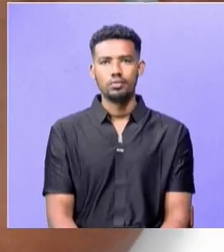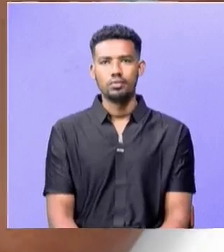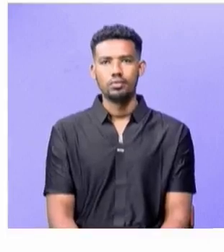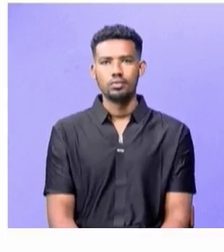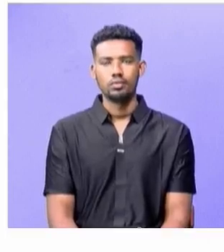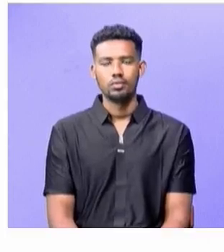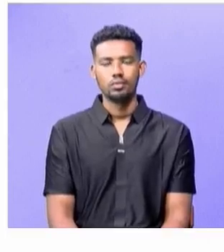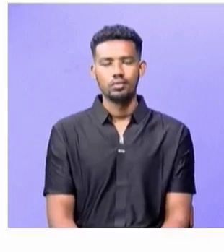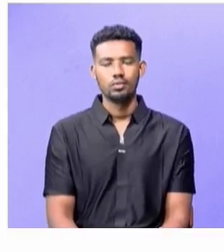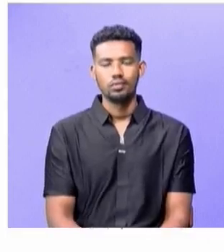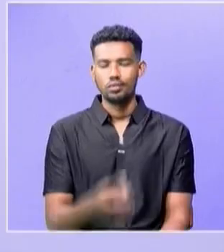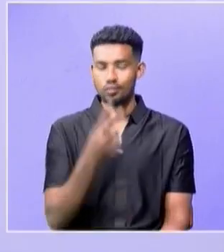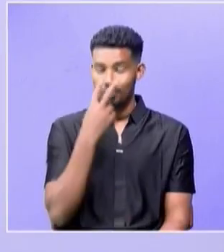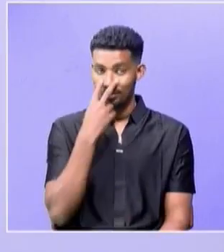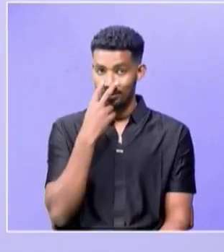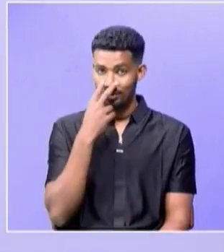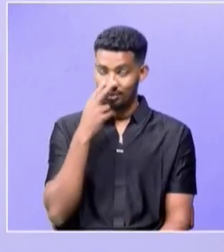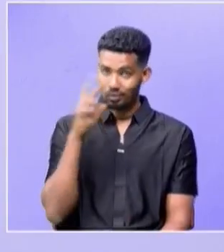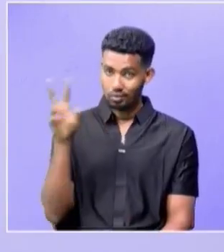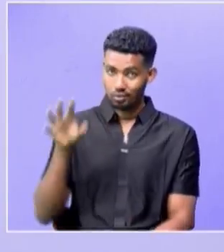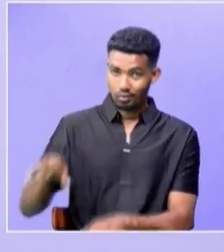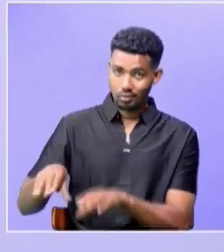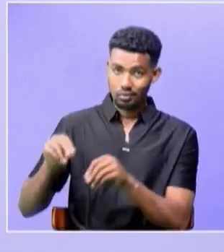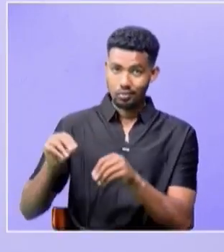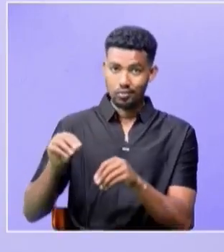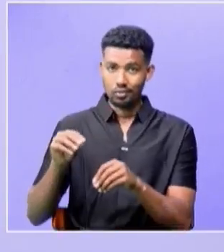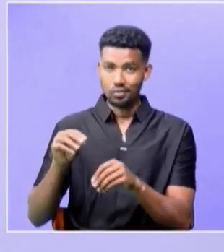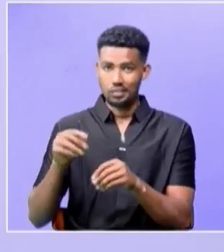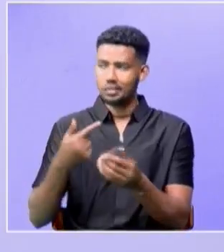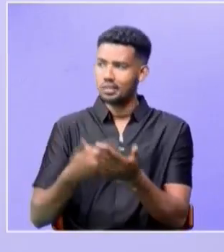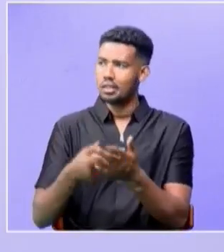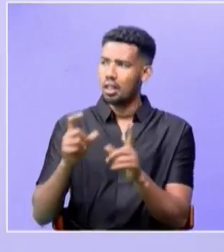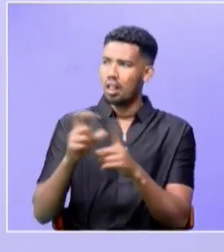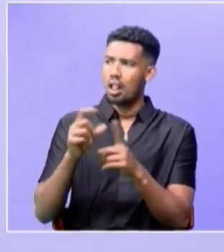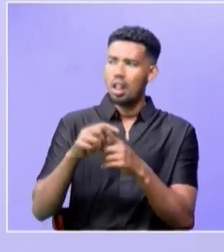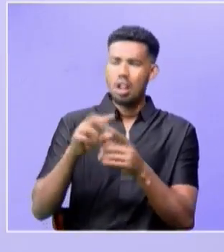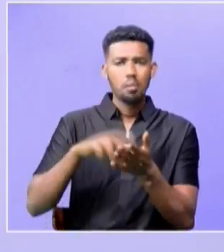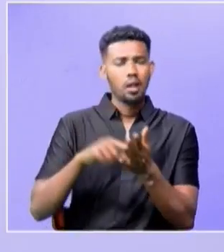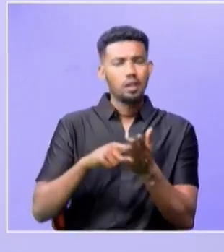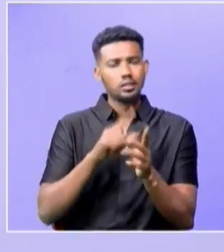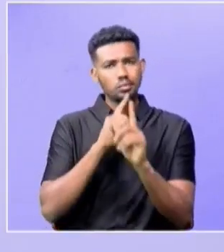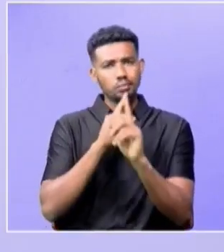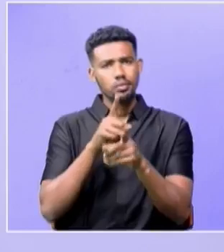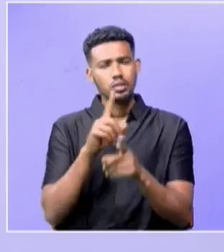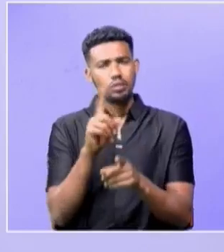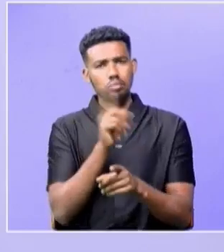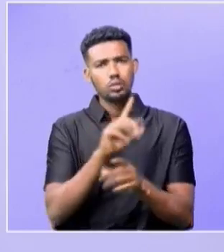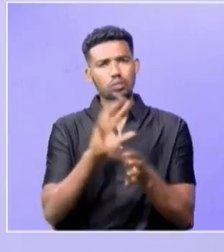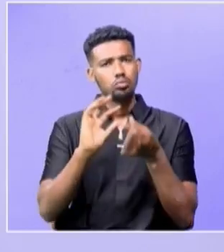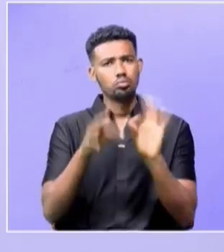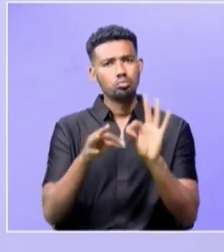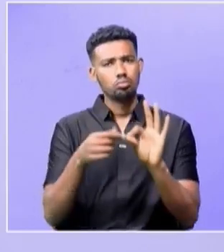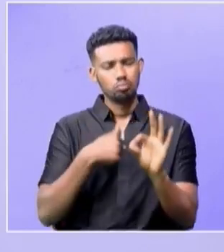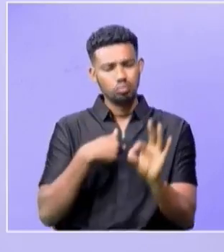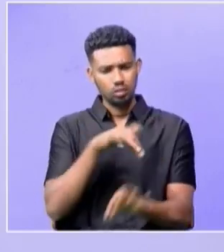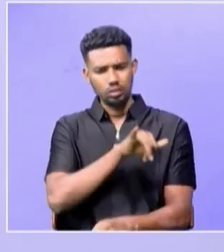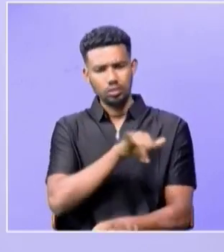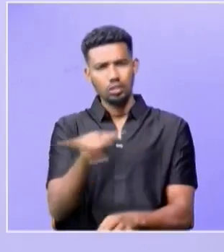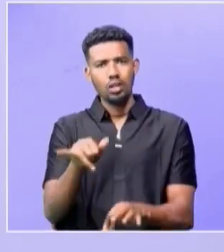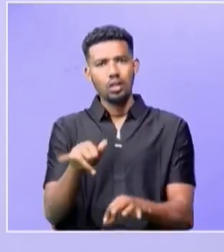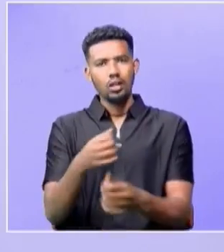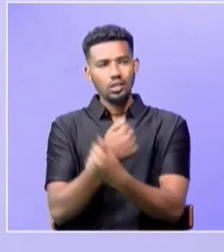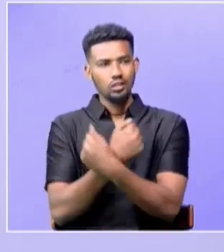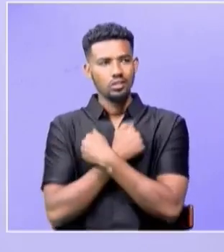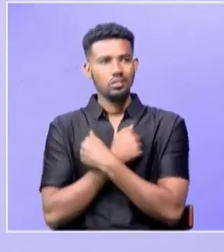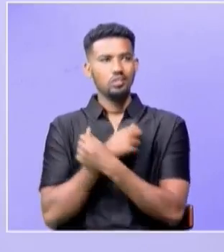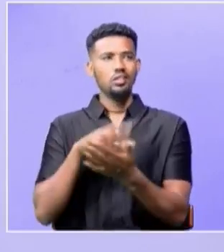Next student is so do I. So do I. It means I love too. I prefer too. Let us make